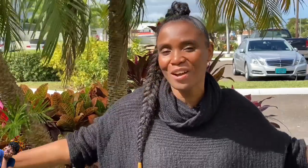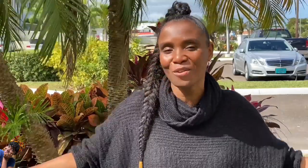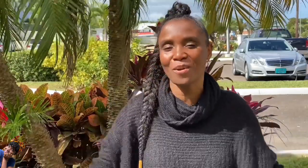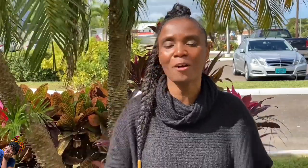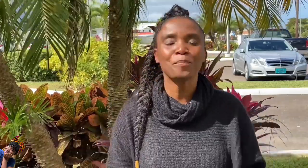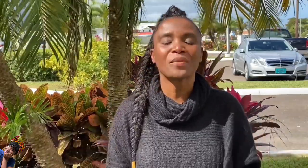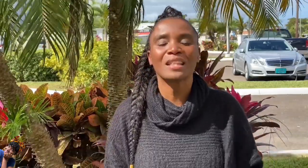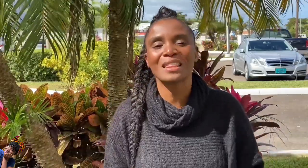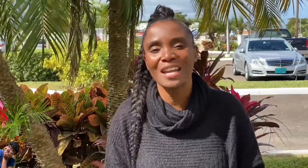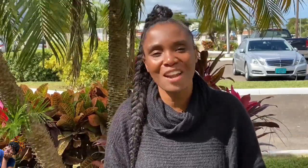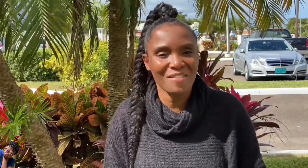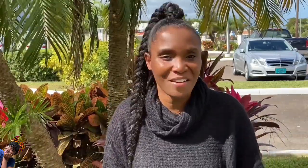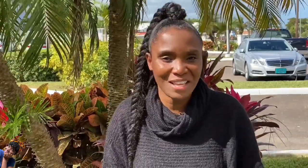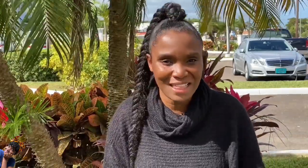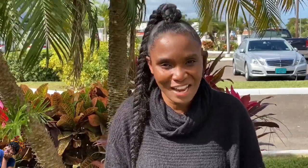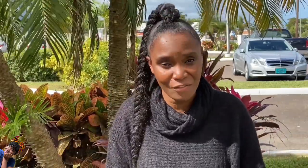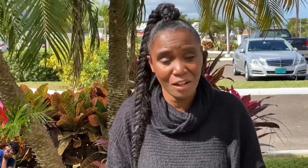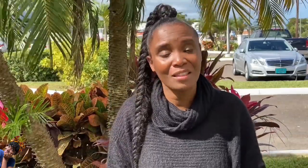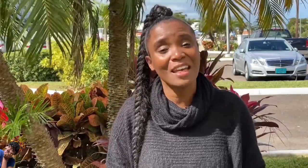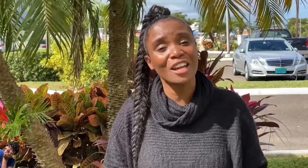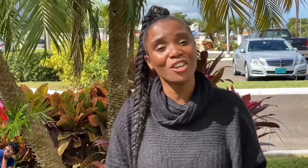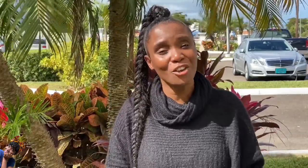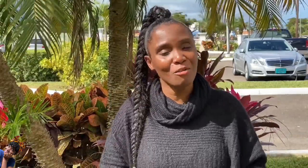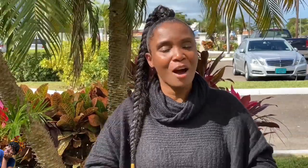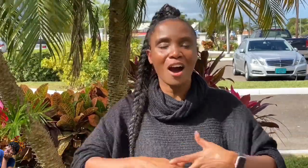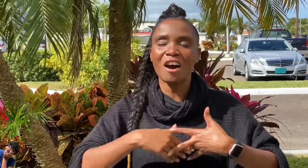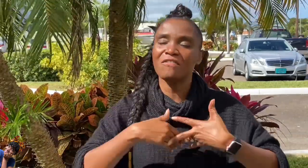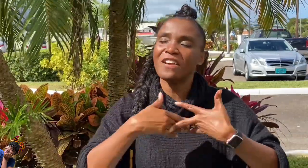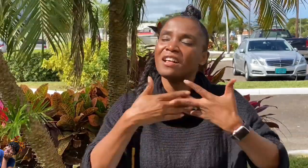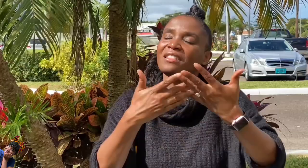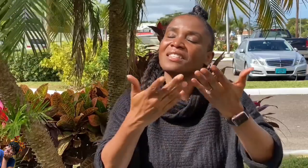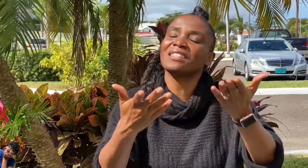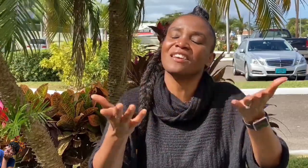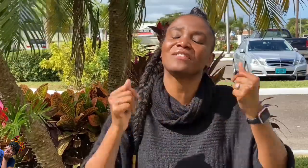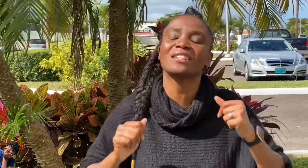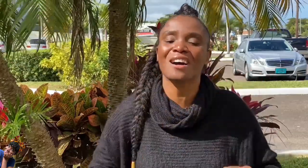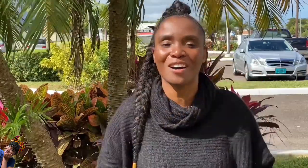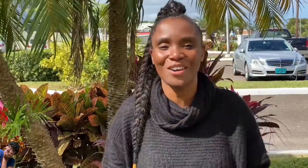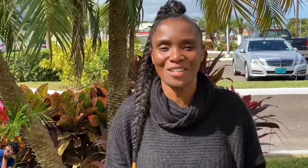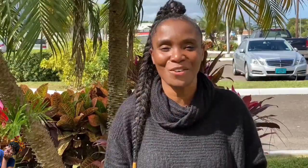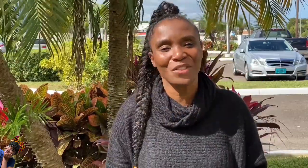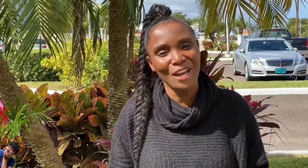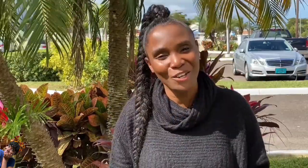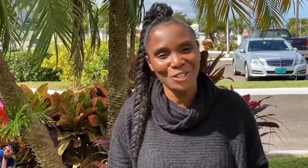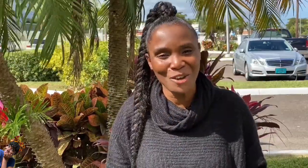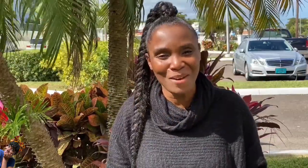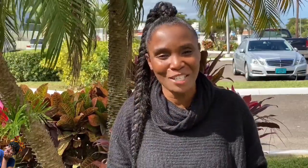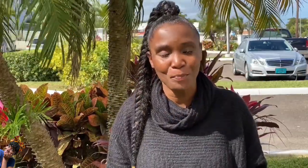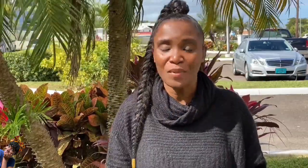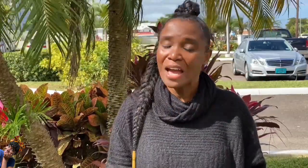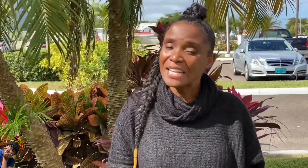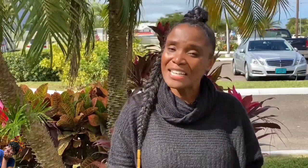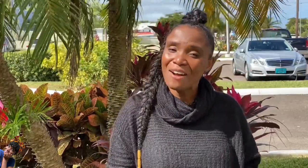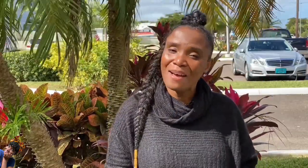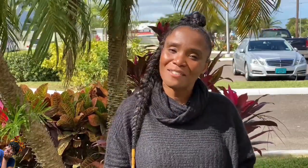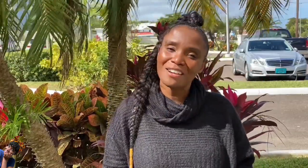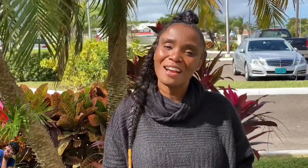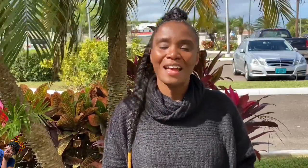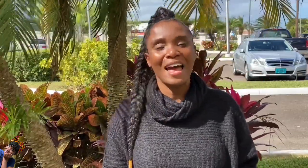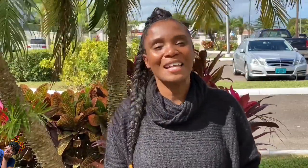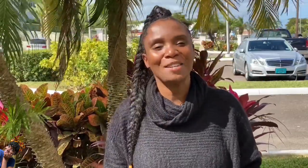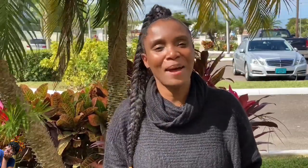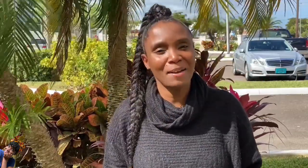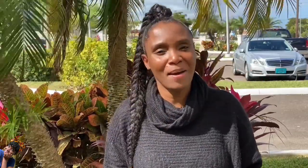princesses around the world, that they are very thankful that you avail this gift to God also. Thank you so much. And now